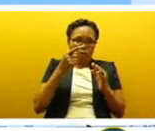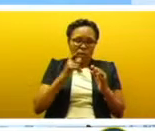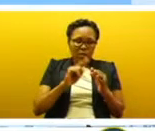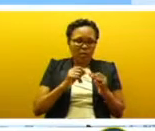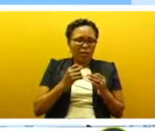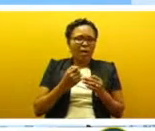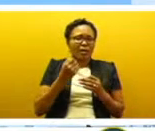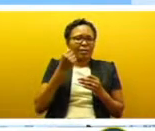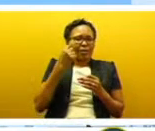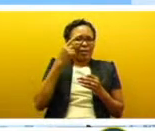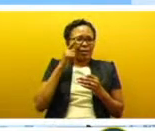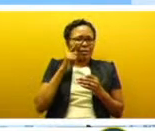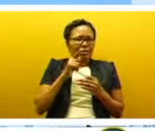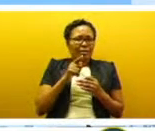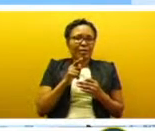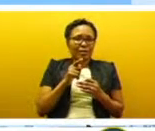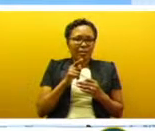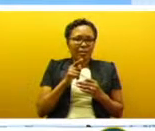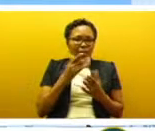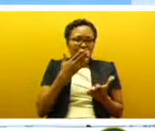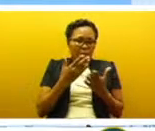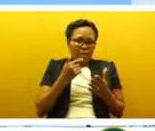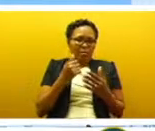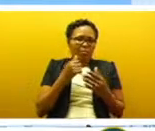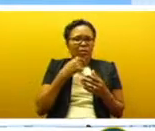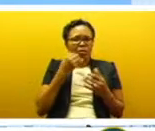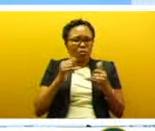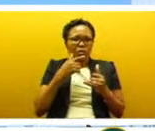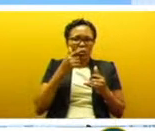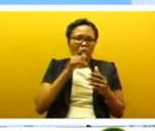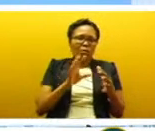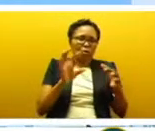that they were connecting, you have got